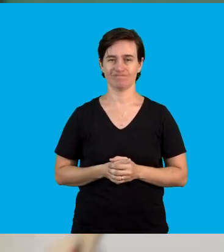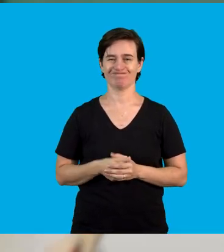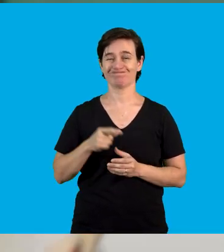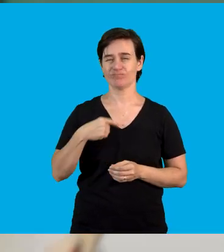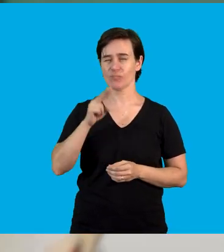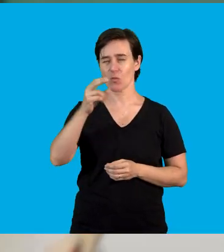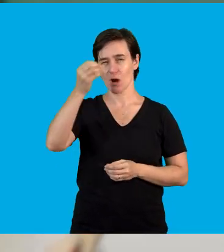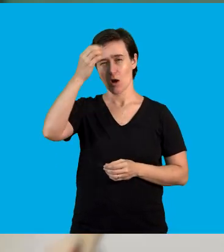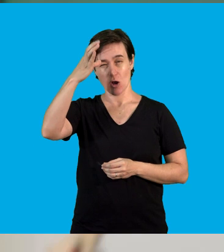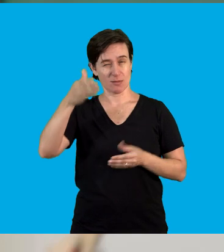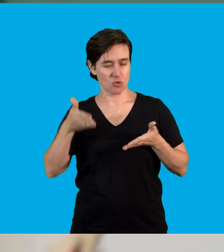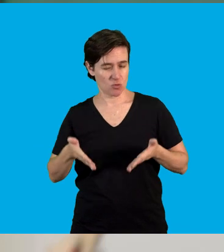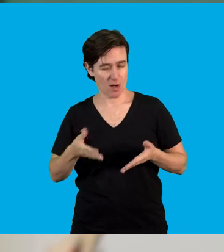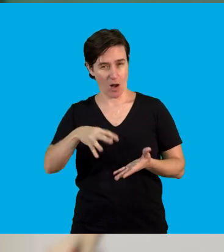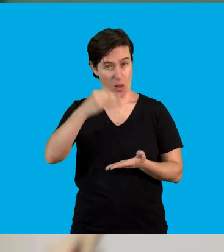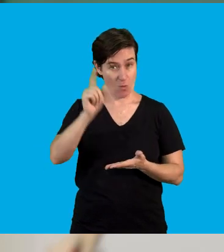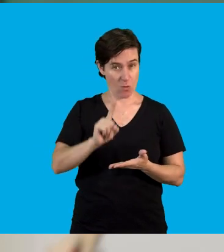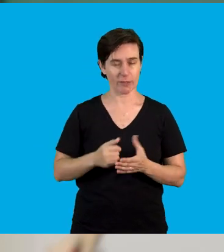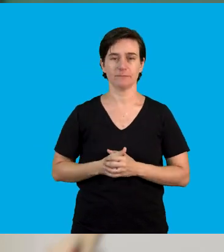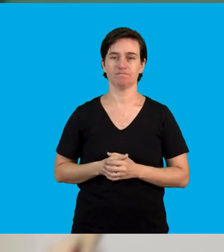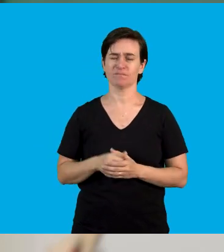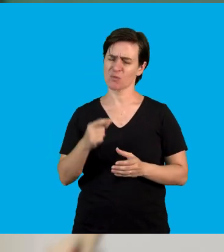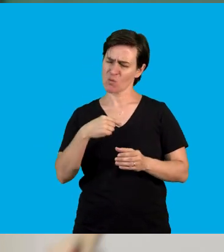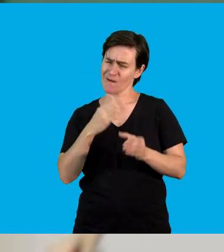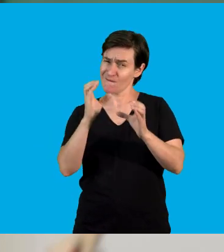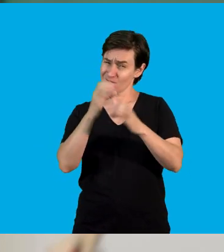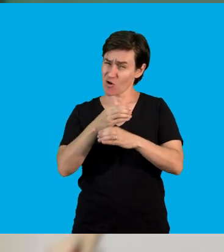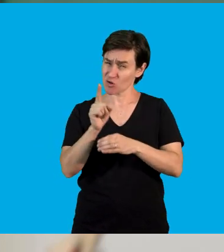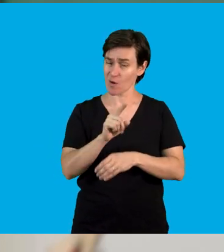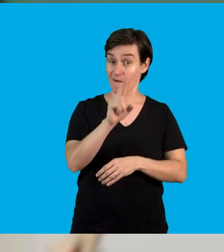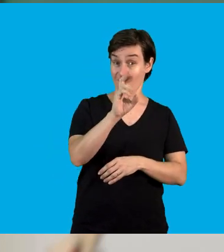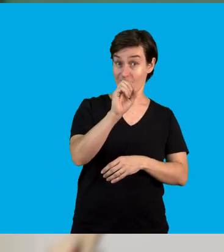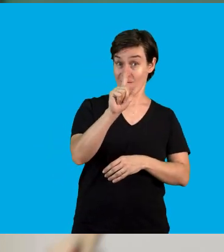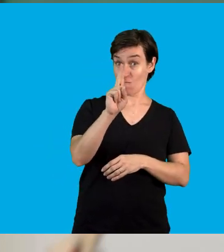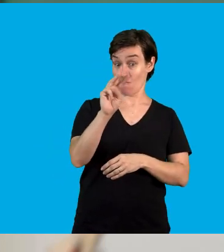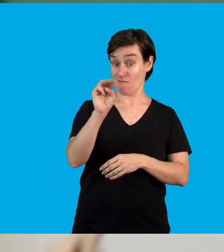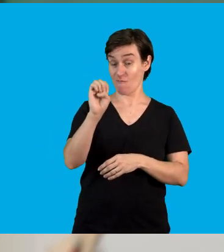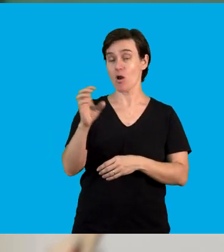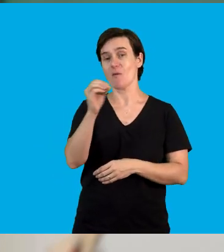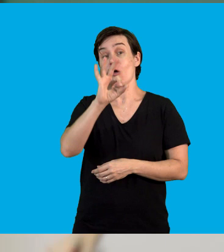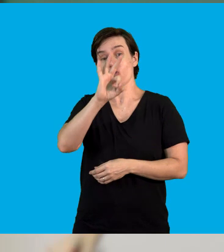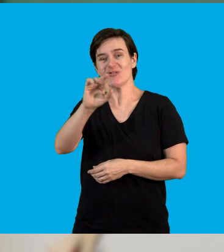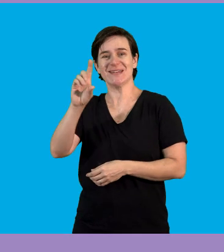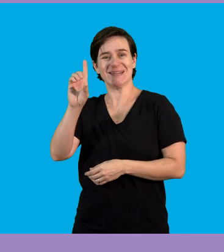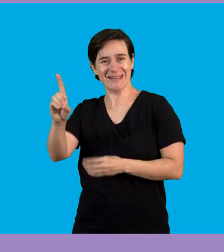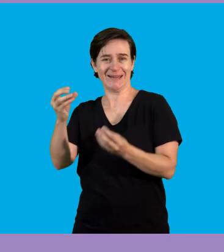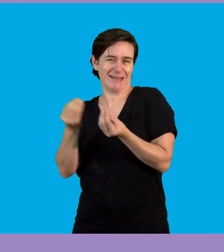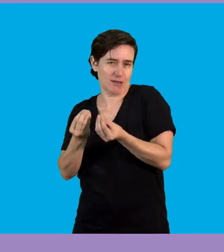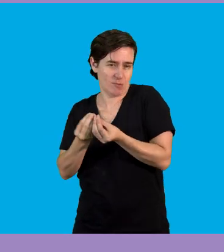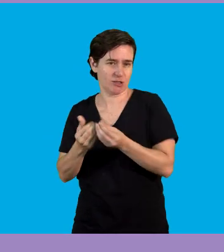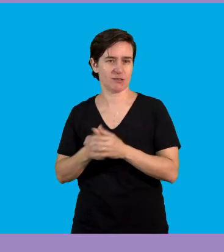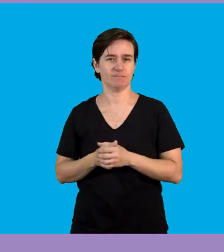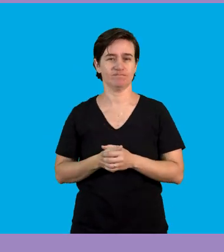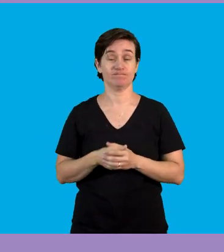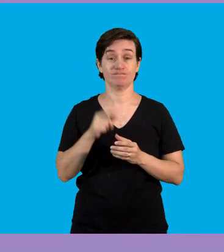Let's look at our concept map for today's lesson. So of course, we are focusing on the volume of 3D objects. We are going to be looking at